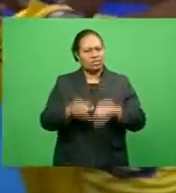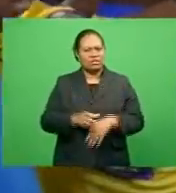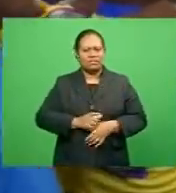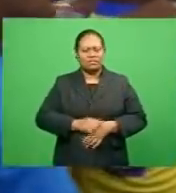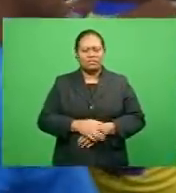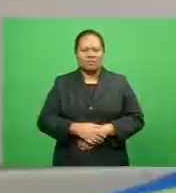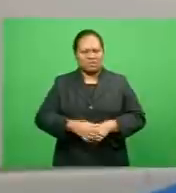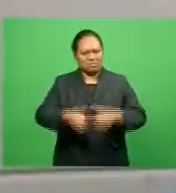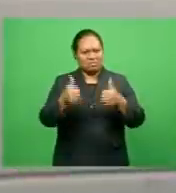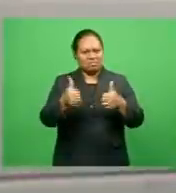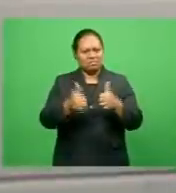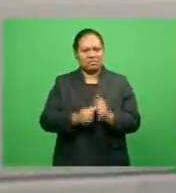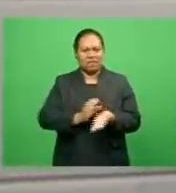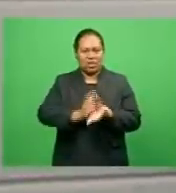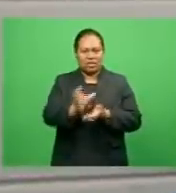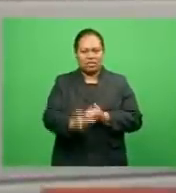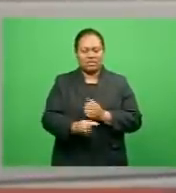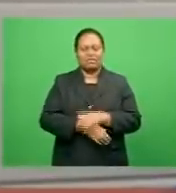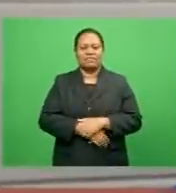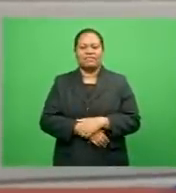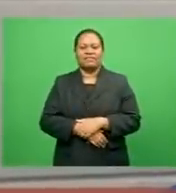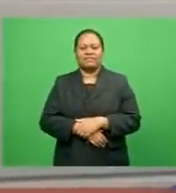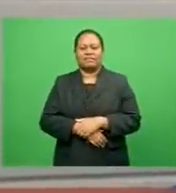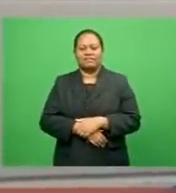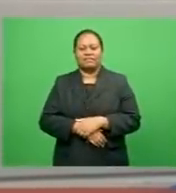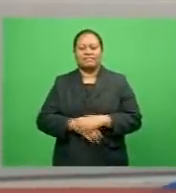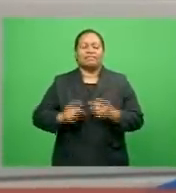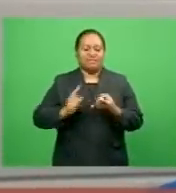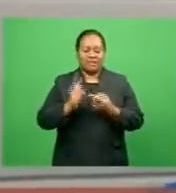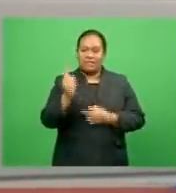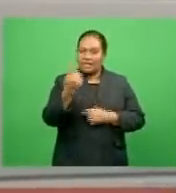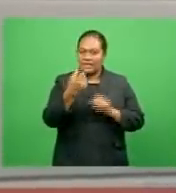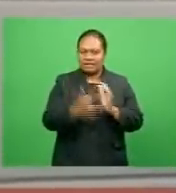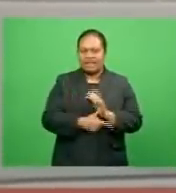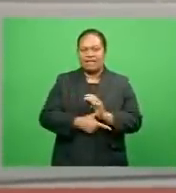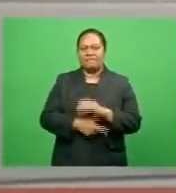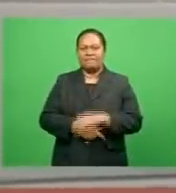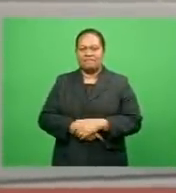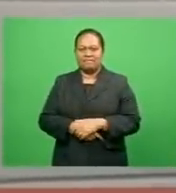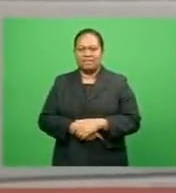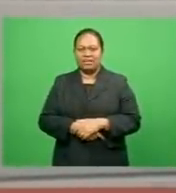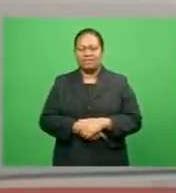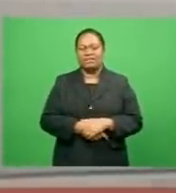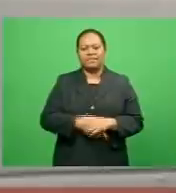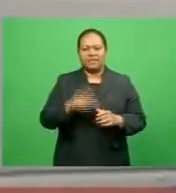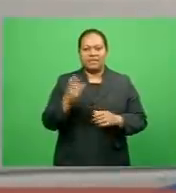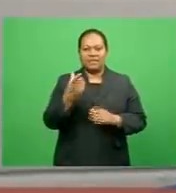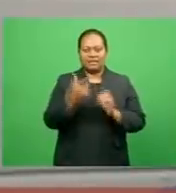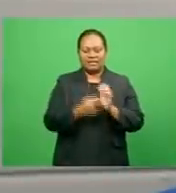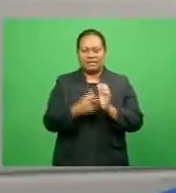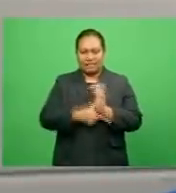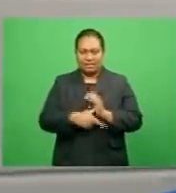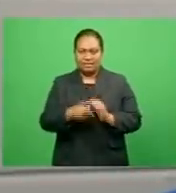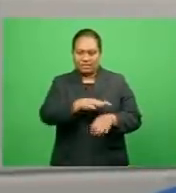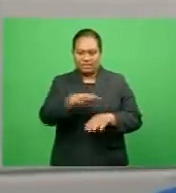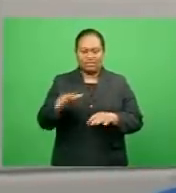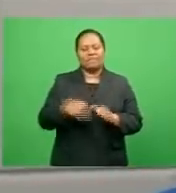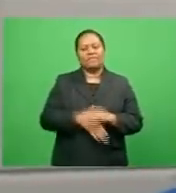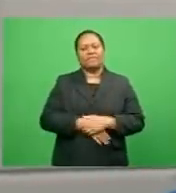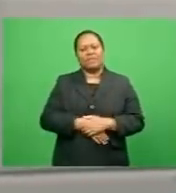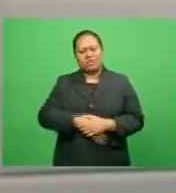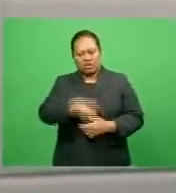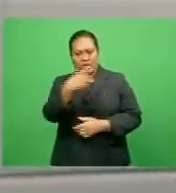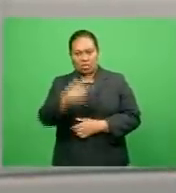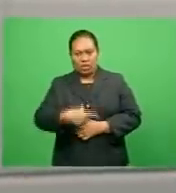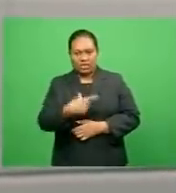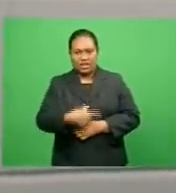tested. Tested their character. It's the first time in 13 games that we have actually come from behind, and it tested the character, and I think